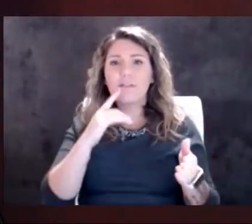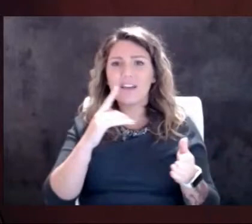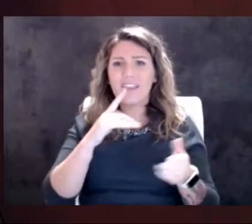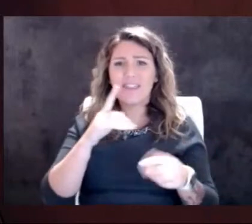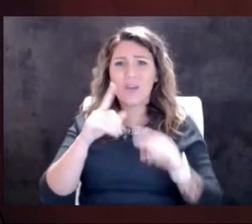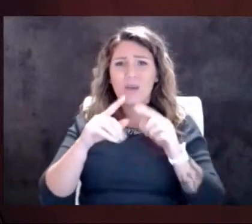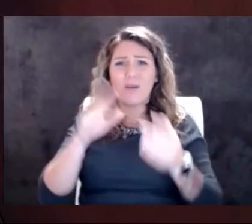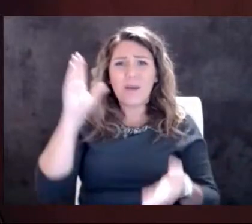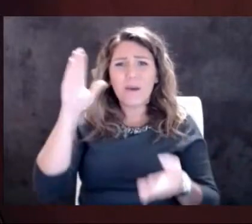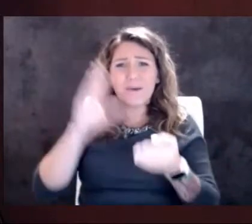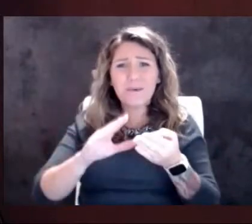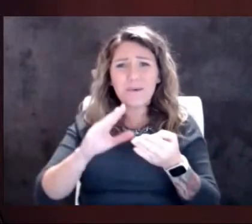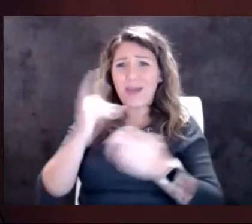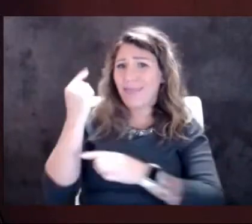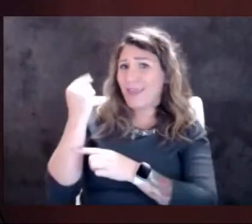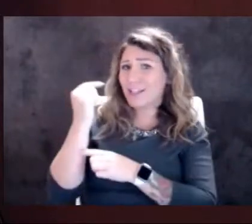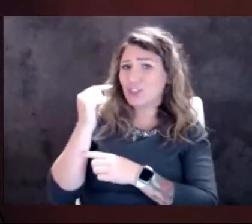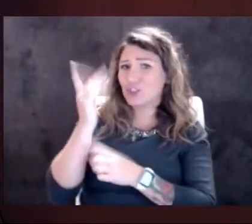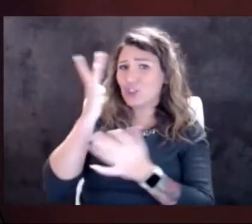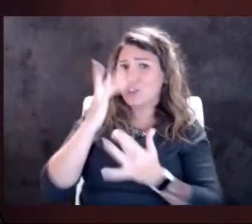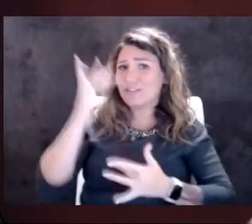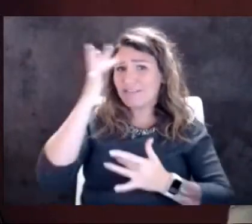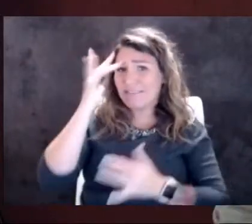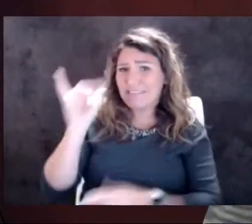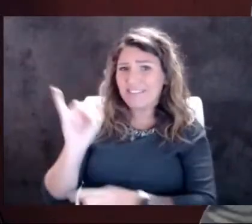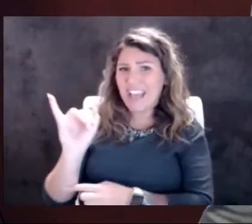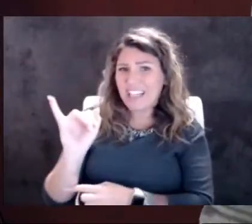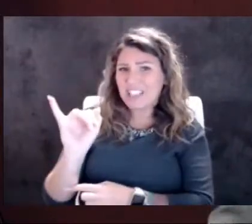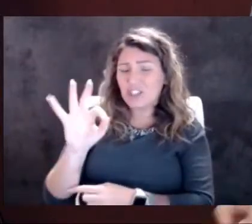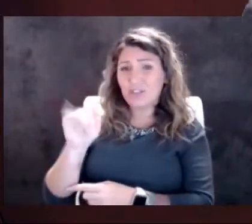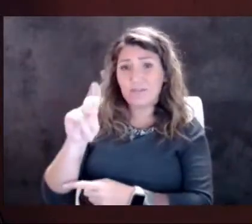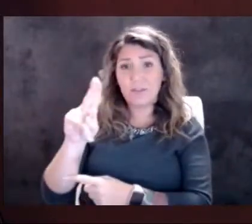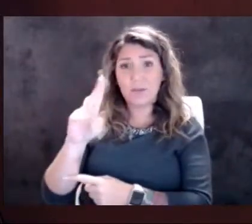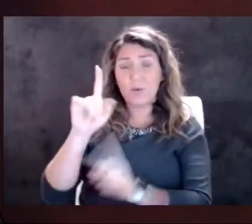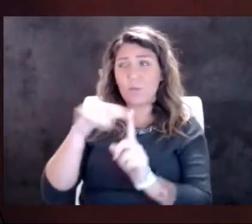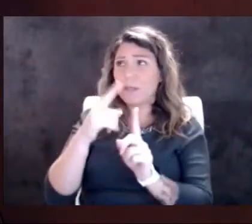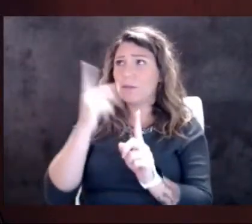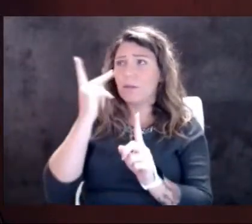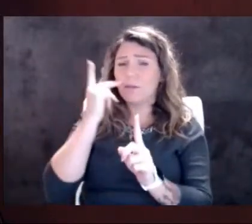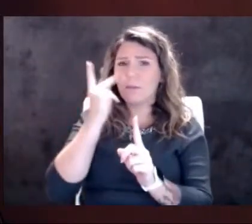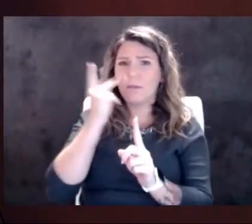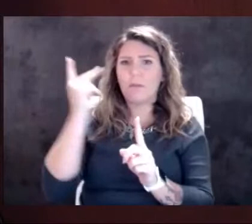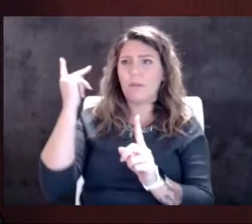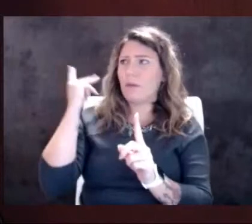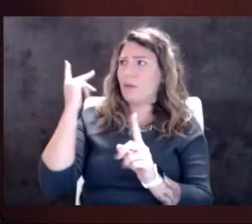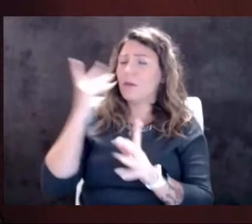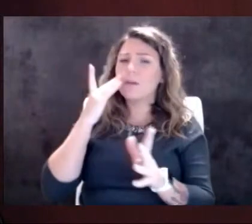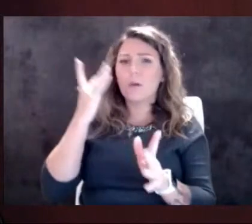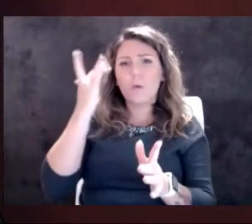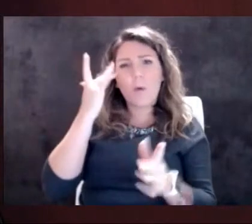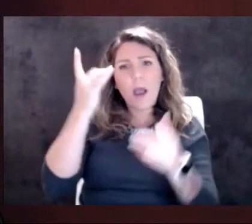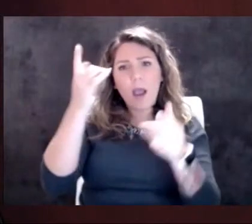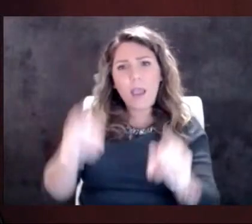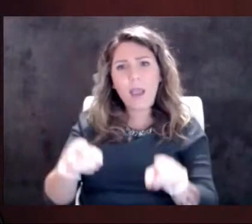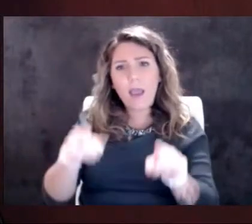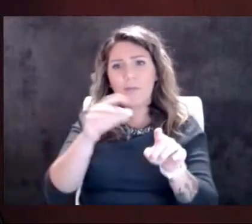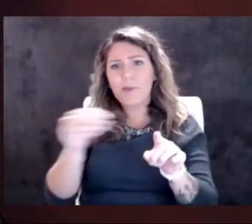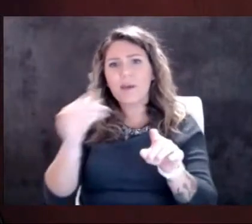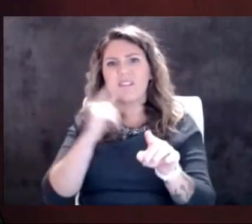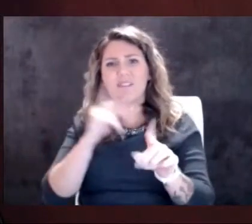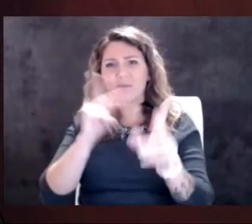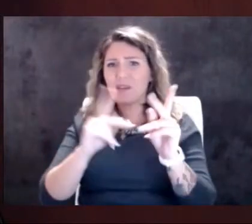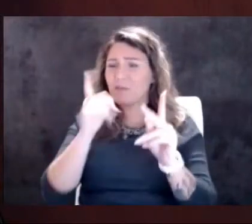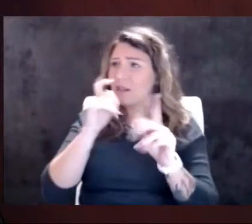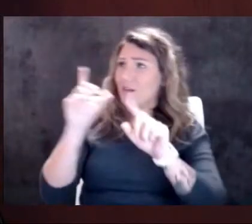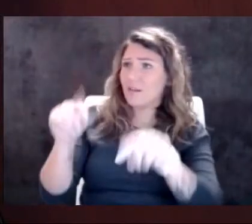year. And I think it's fascinating as you look back and think about it, how that really happened, why it happened. People weren't in the hospital. They